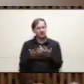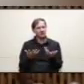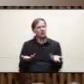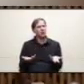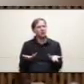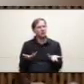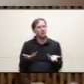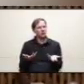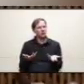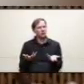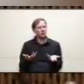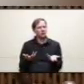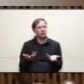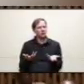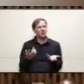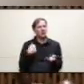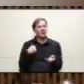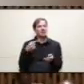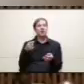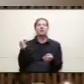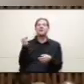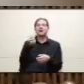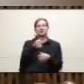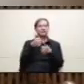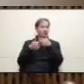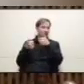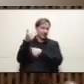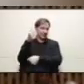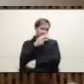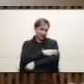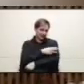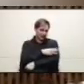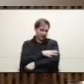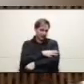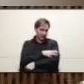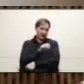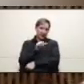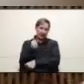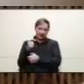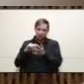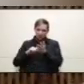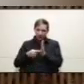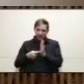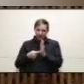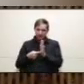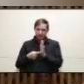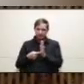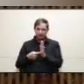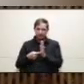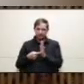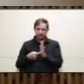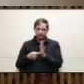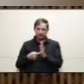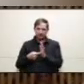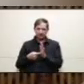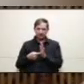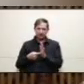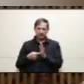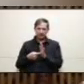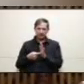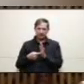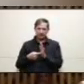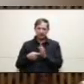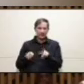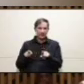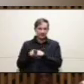just on the basis of the appointment of all senior managers. The other one which was raised by the same councillor, there's